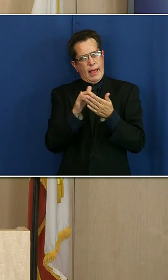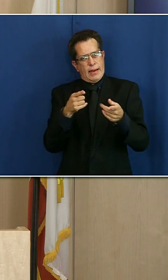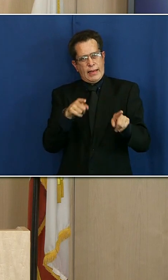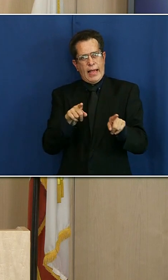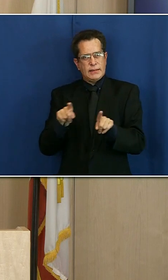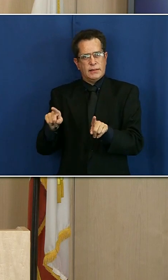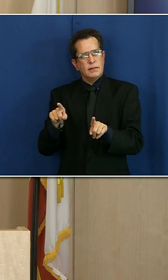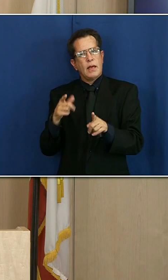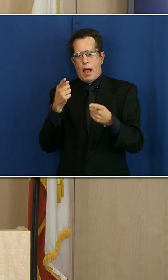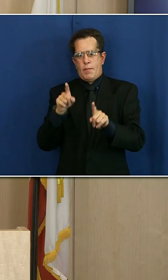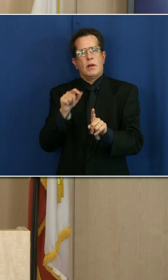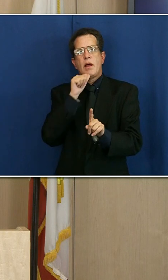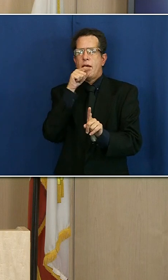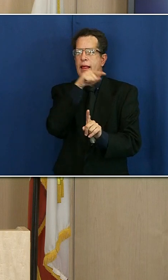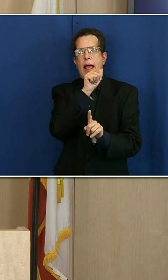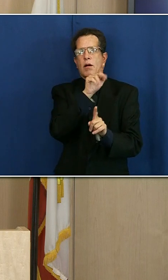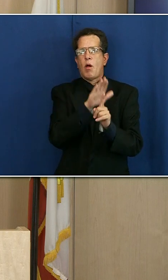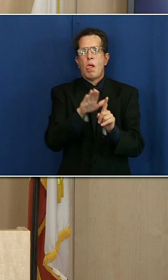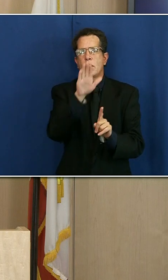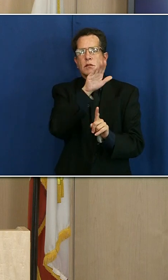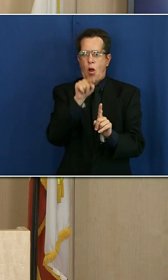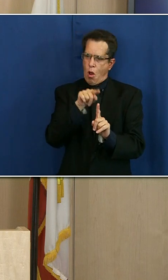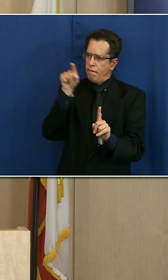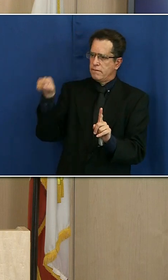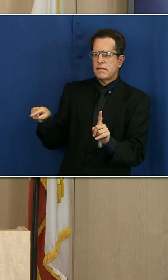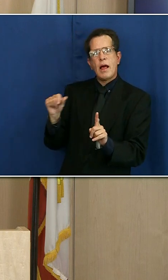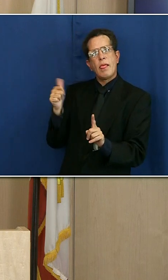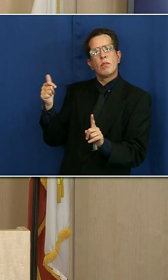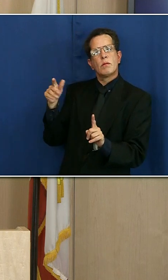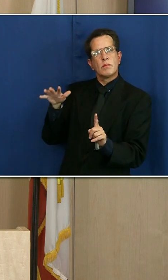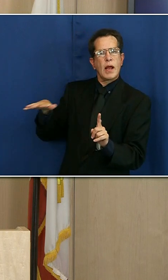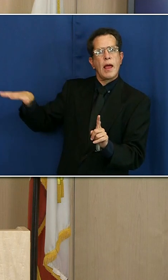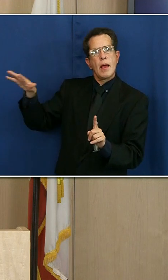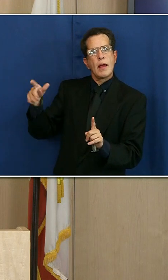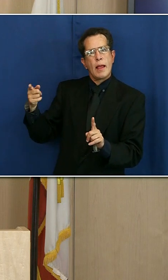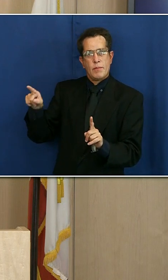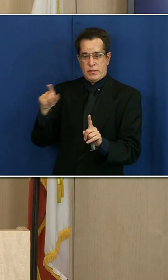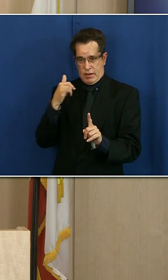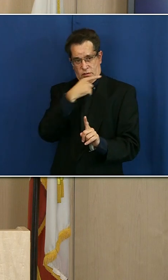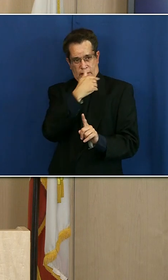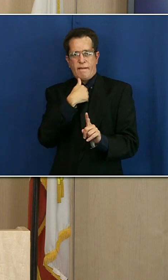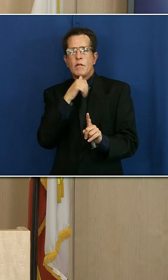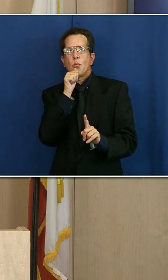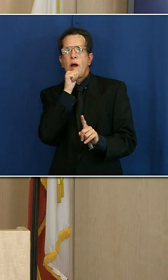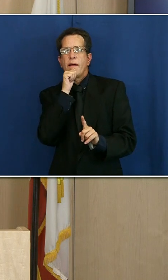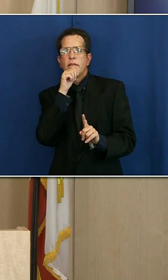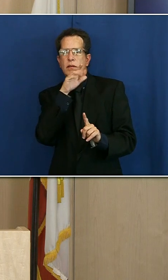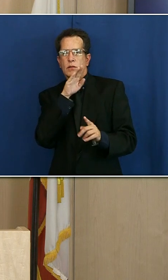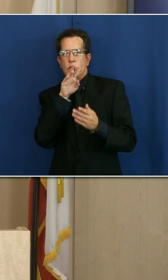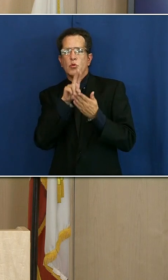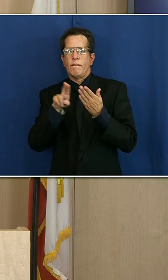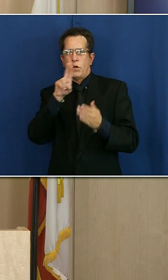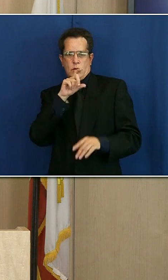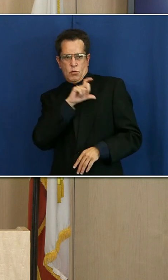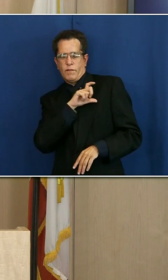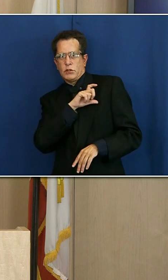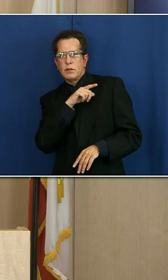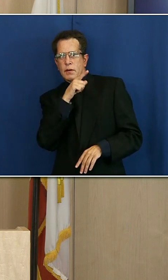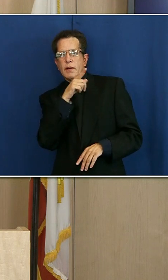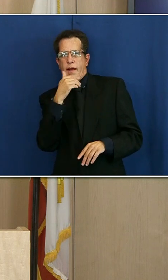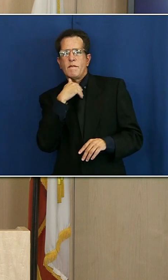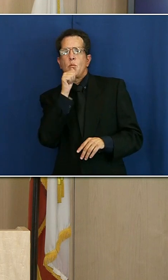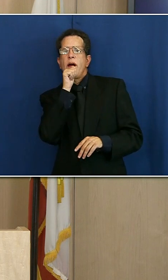happening off campus. They're happening off campus. The university, of course, has hired a private security company. I know Dr. Wood has been out